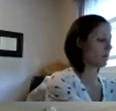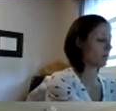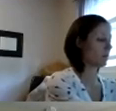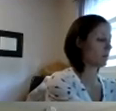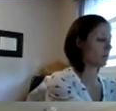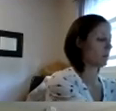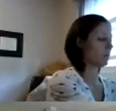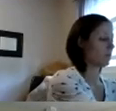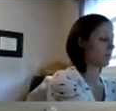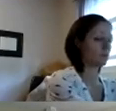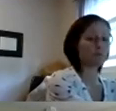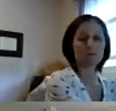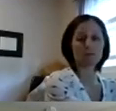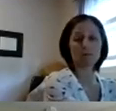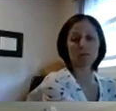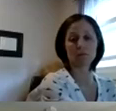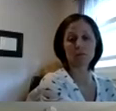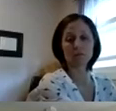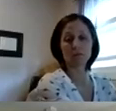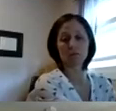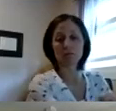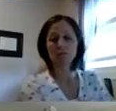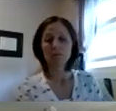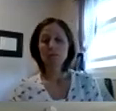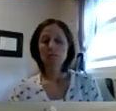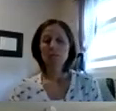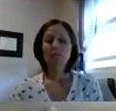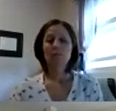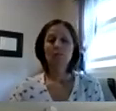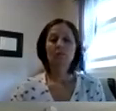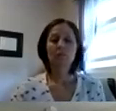certainly could be facing a number of other hardships that would fall under this category.